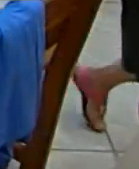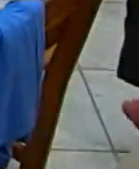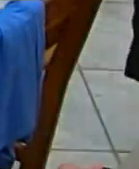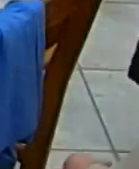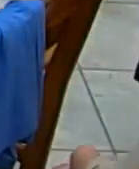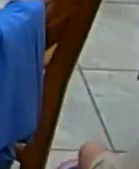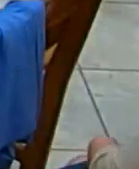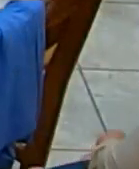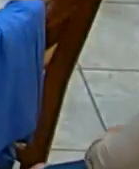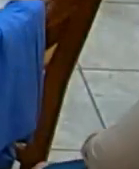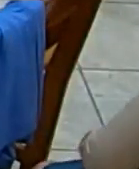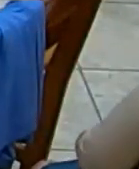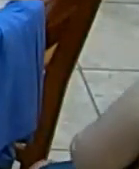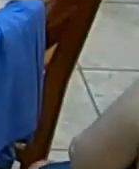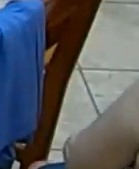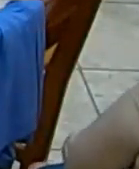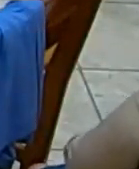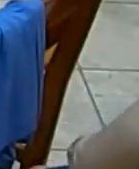Thank you.